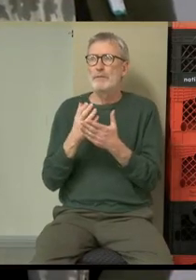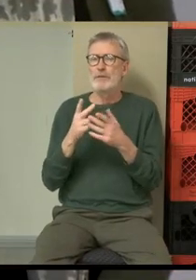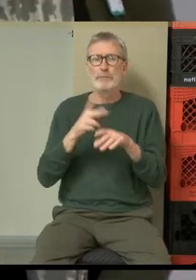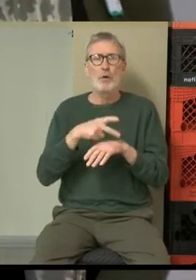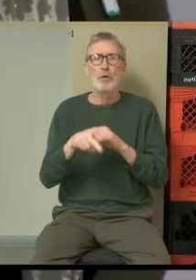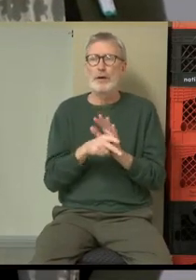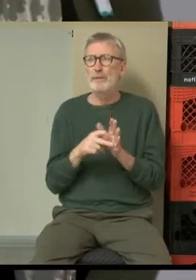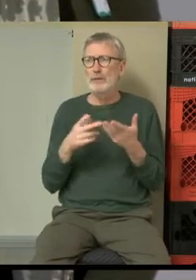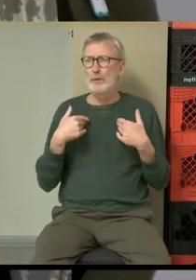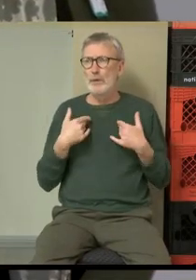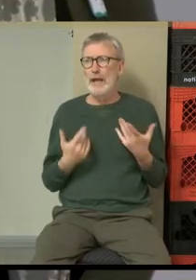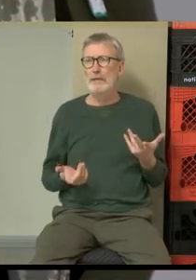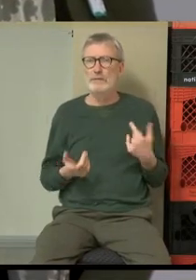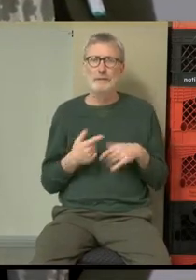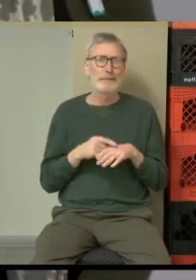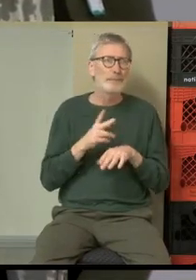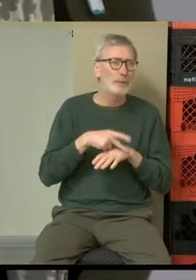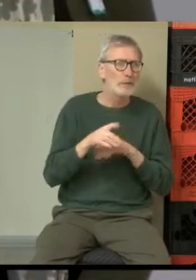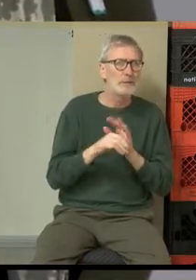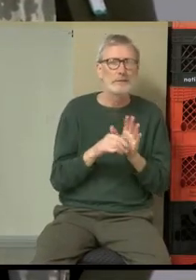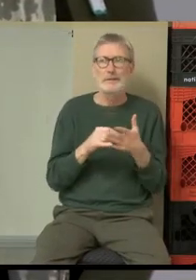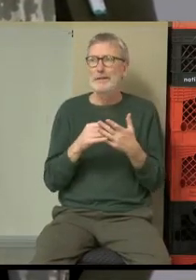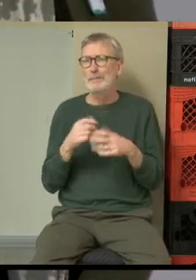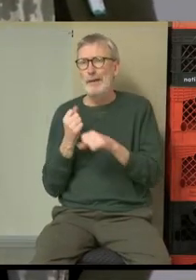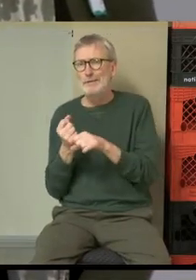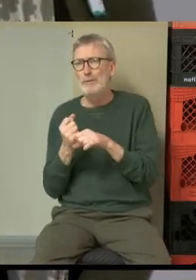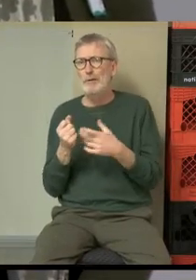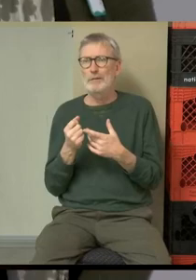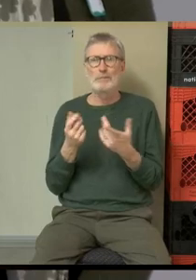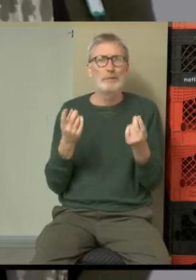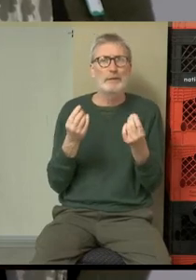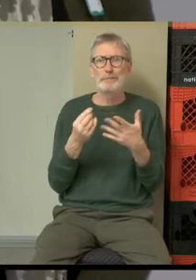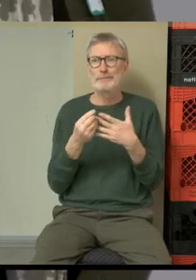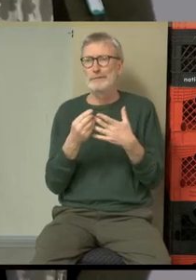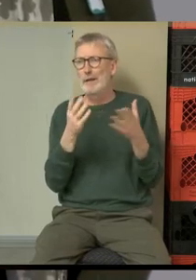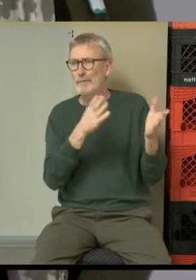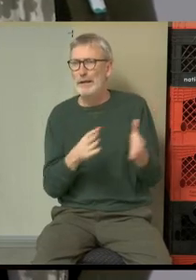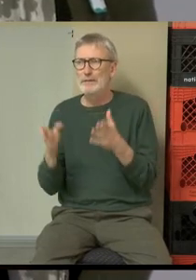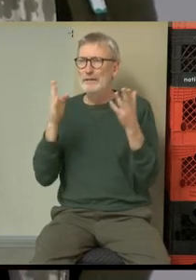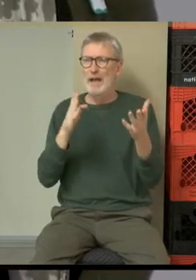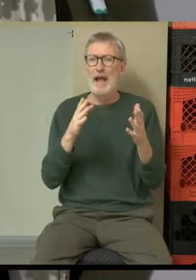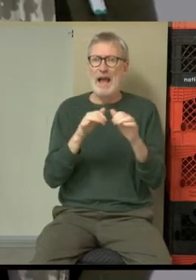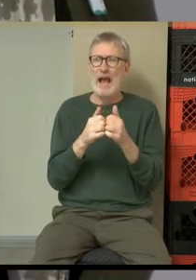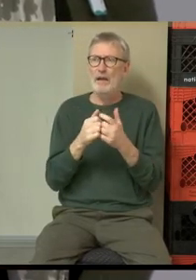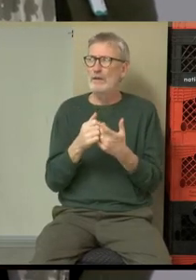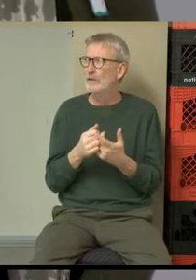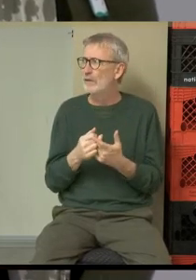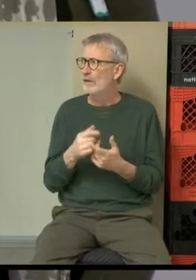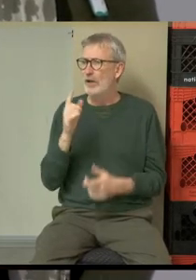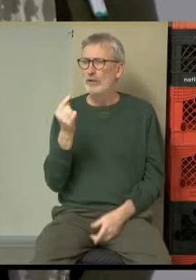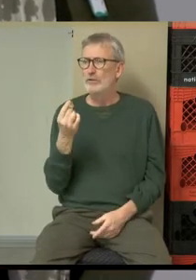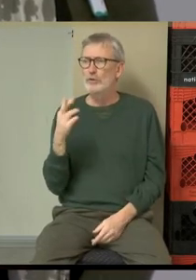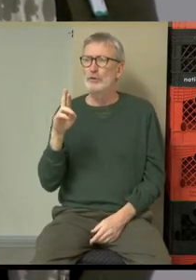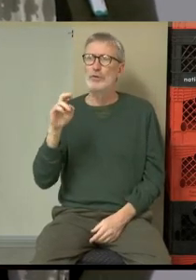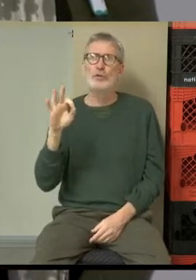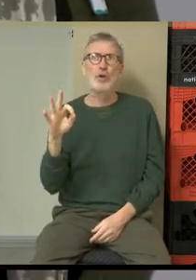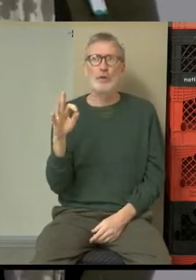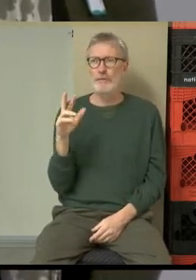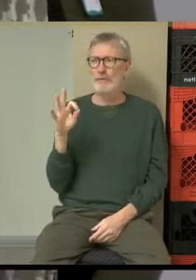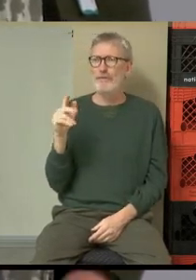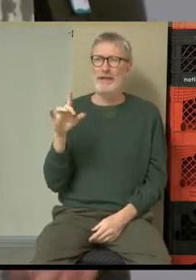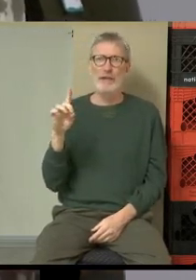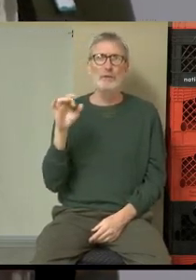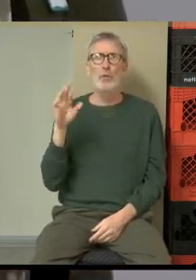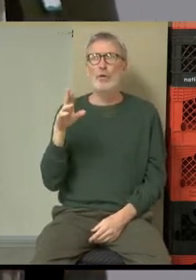space, specifically around the baseball field, and what that might mean for potentially turf fields or other programming in the space. I'll let